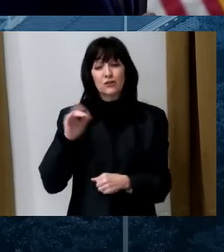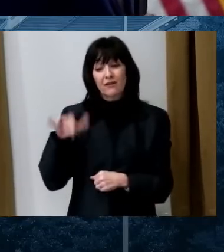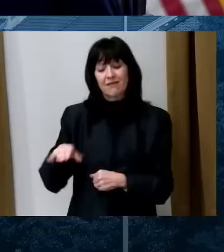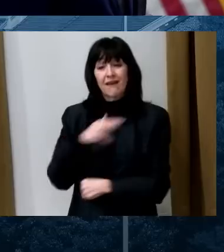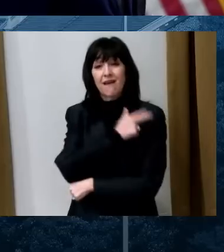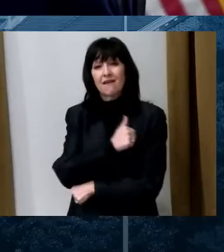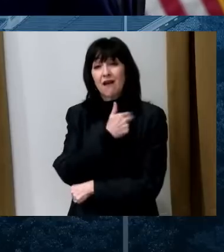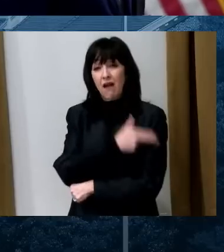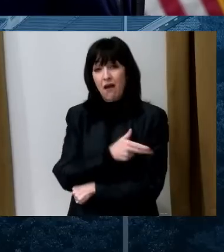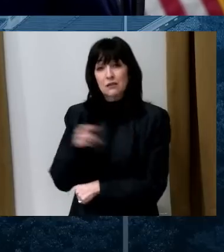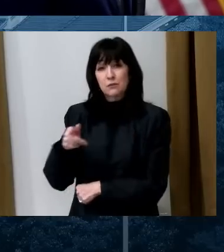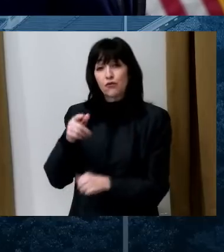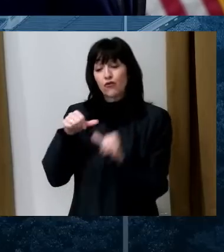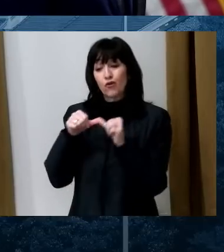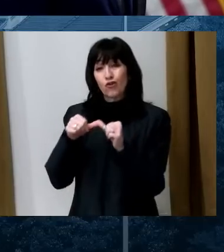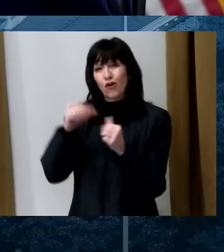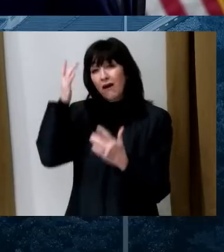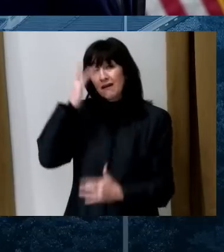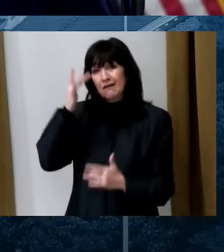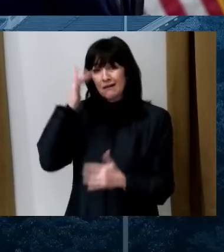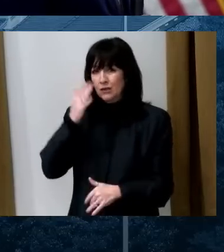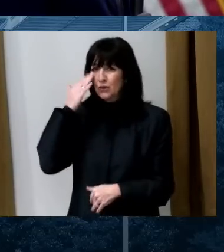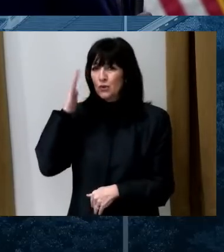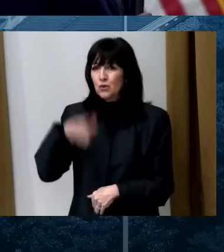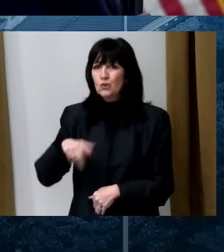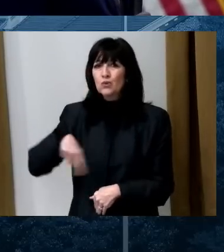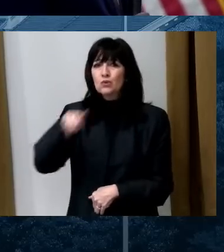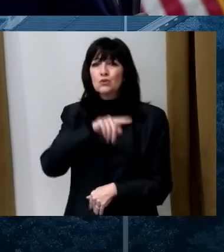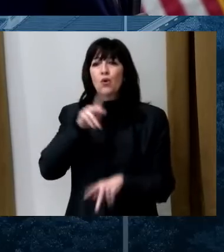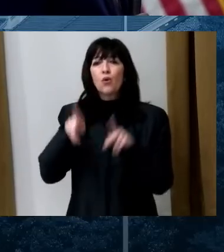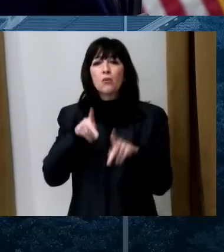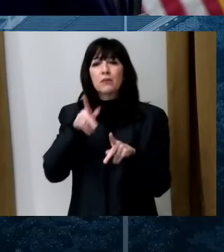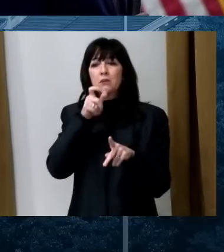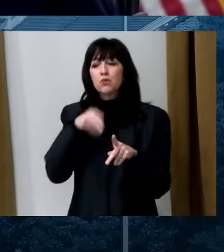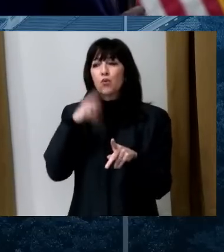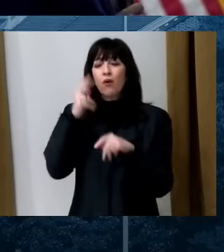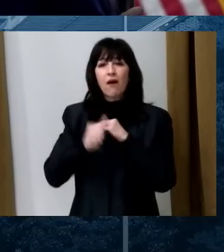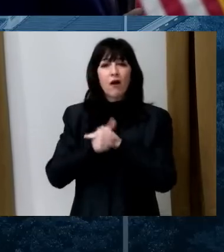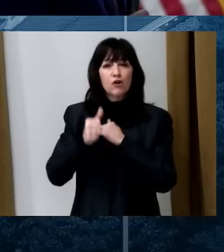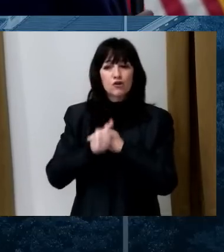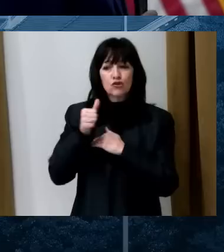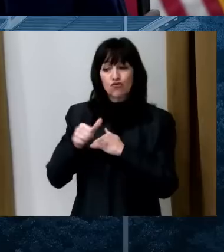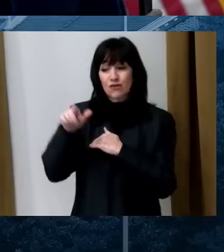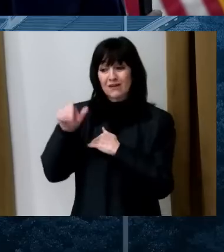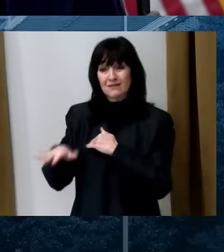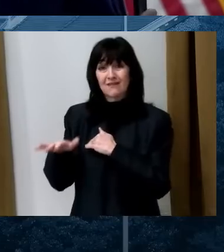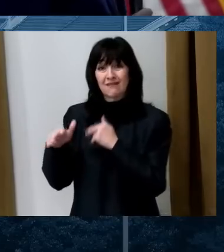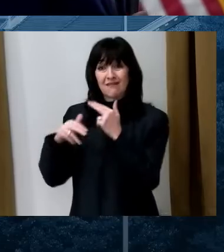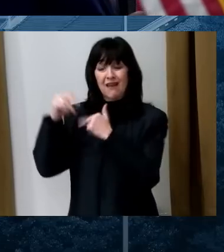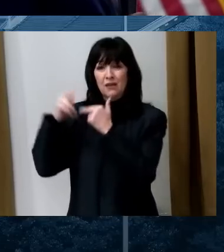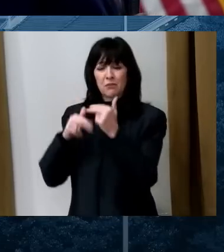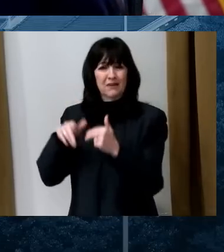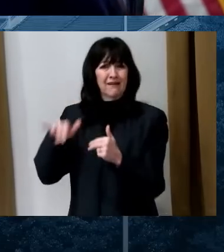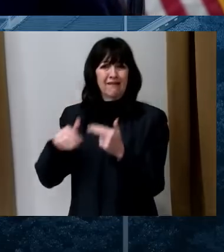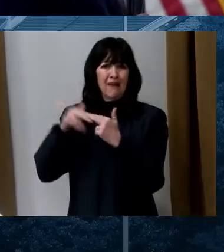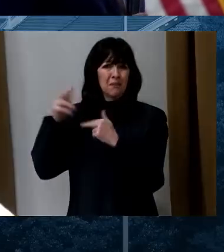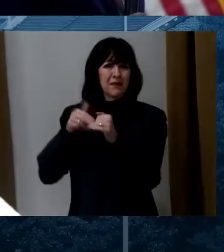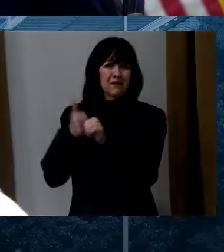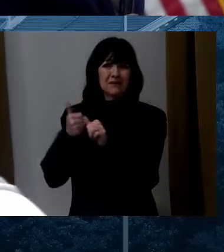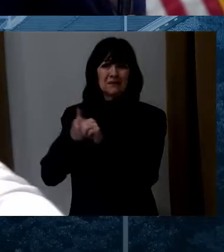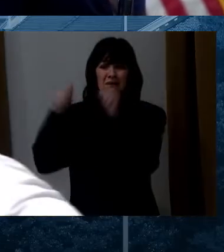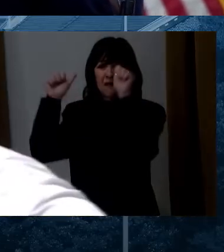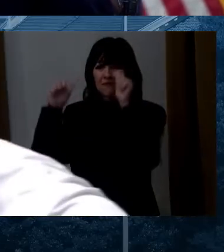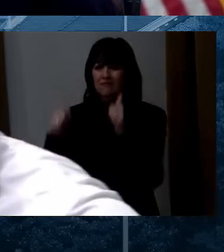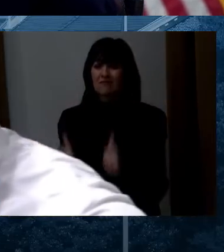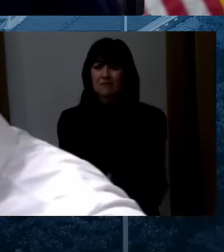Smyrna. If anybody's been there, they serve a very, very high risk and that needs population, and that place is falling apart. Governor set aside ARPA funds